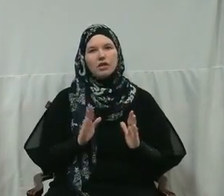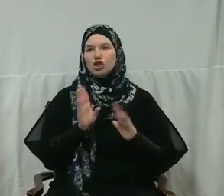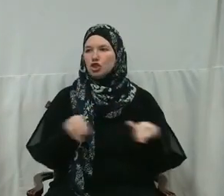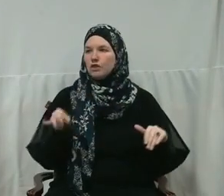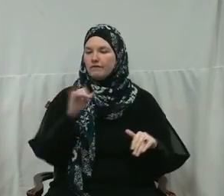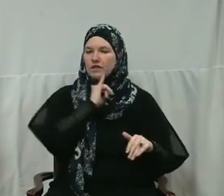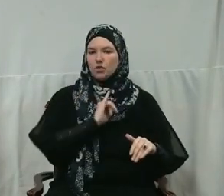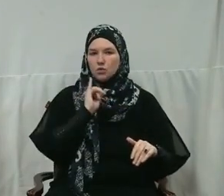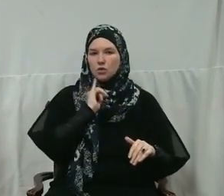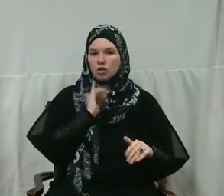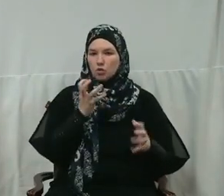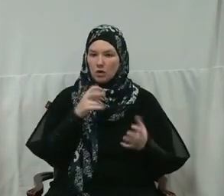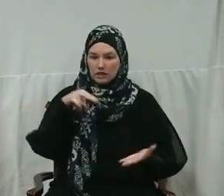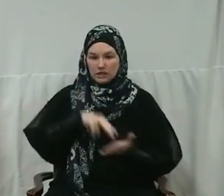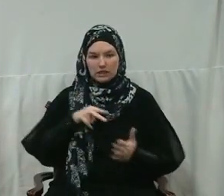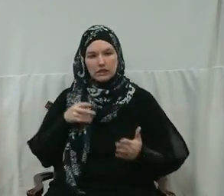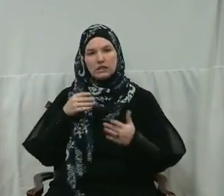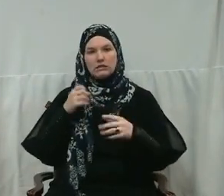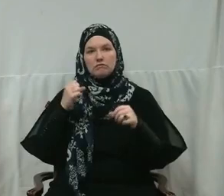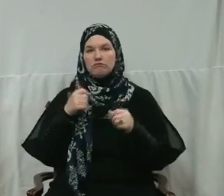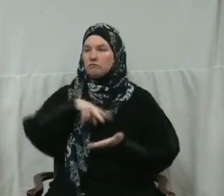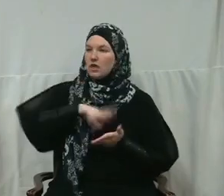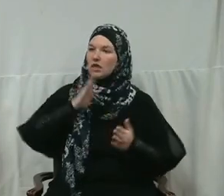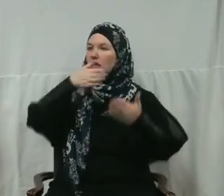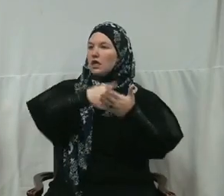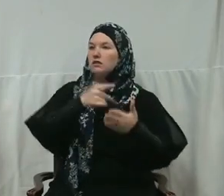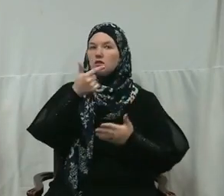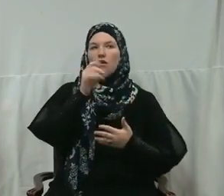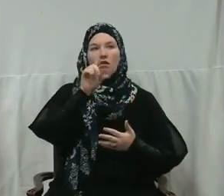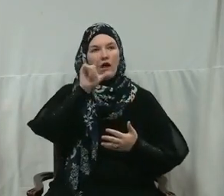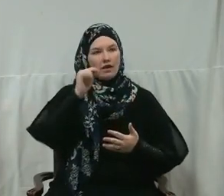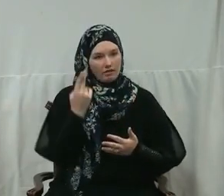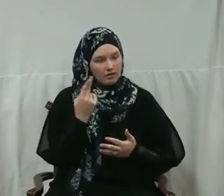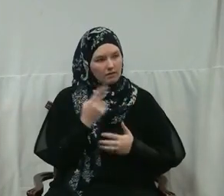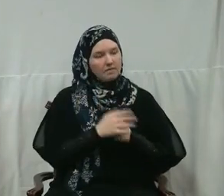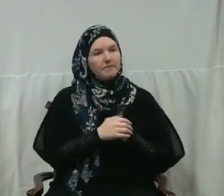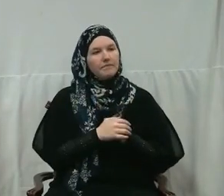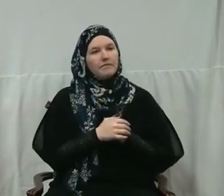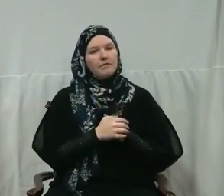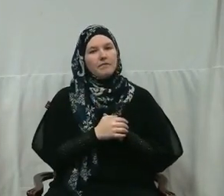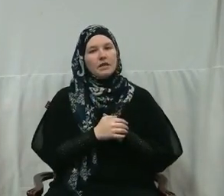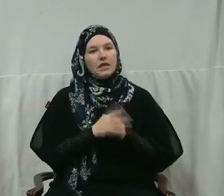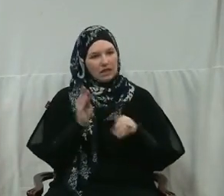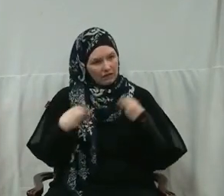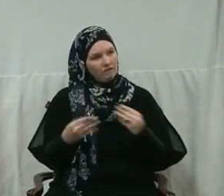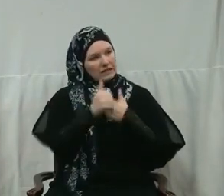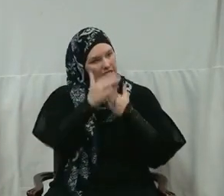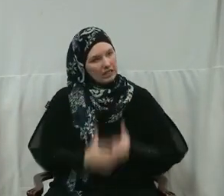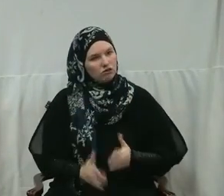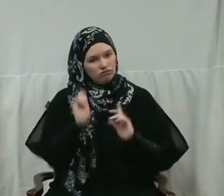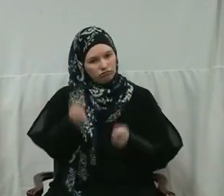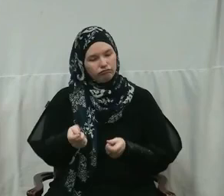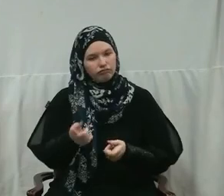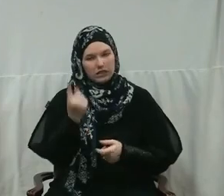if you want us to stand against Goliath, these are two powerful people, assign us a leader, give us a leader.